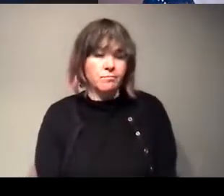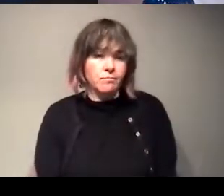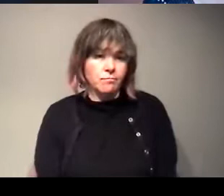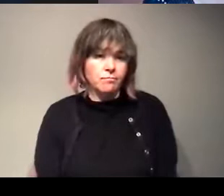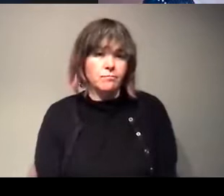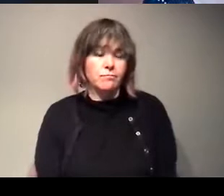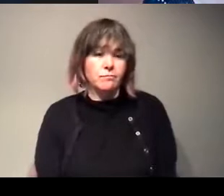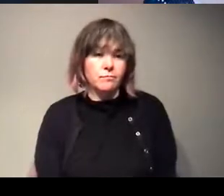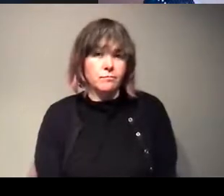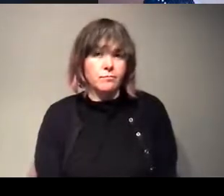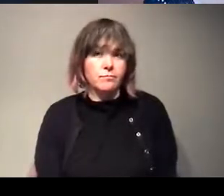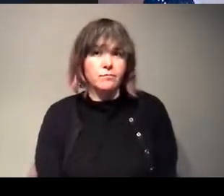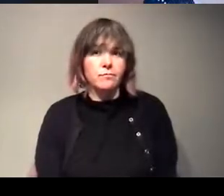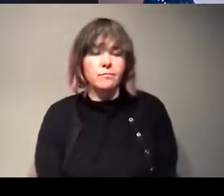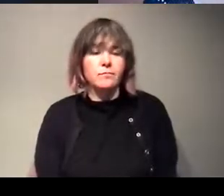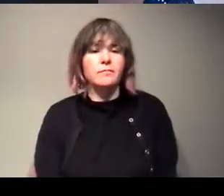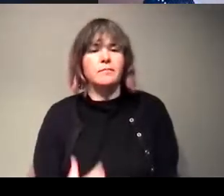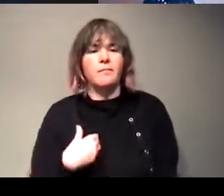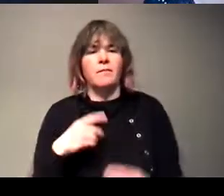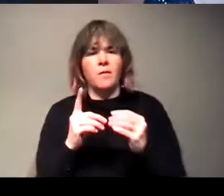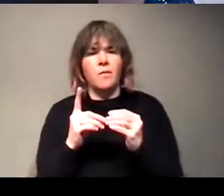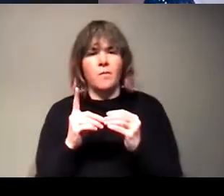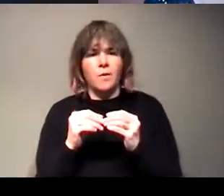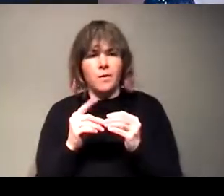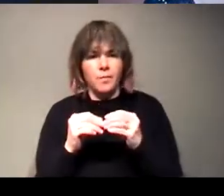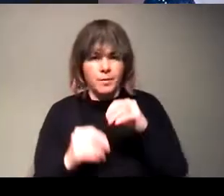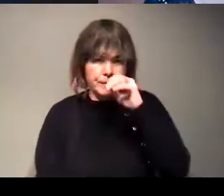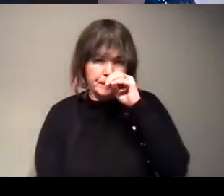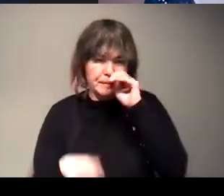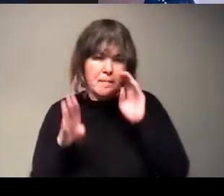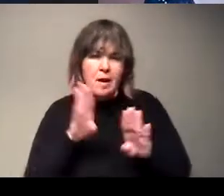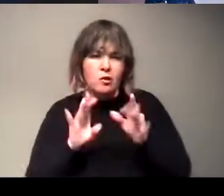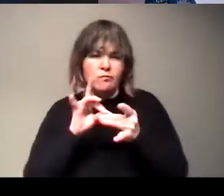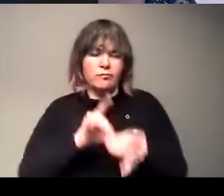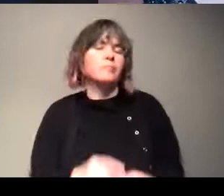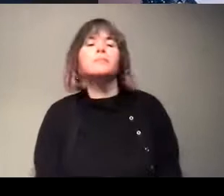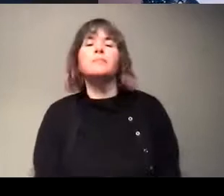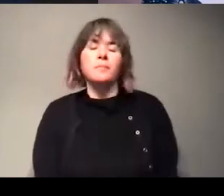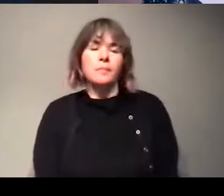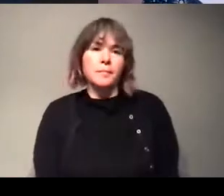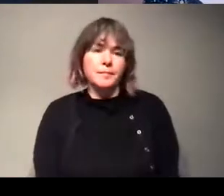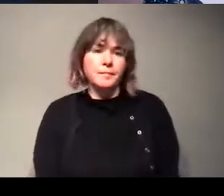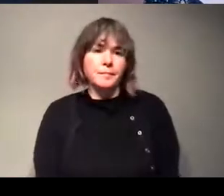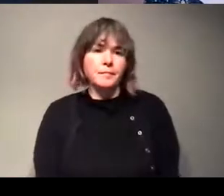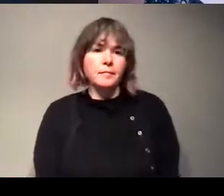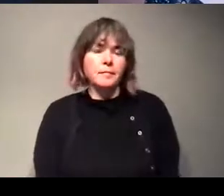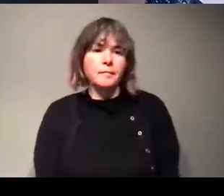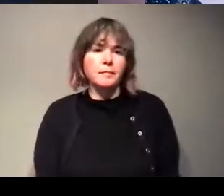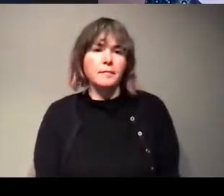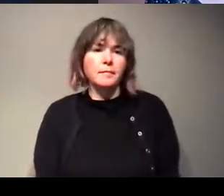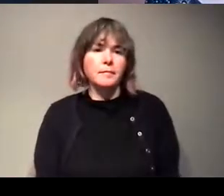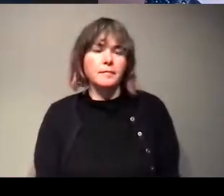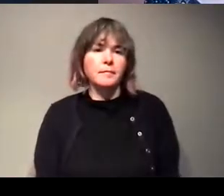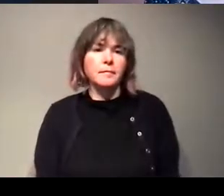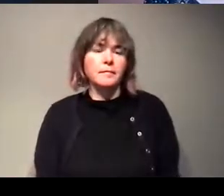All right. And so we have another question, a bio question. What is the main